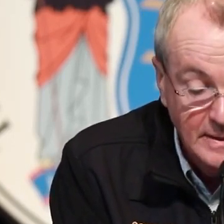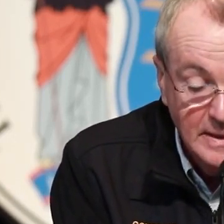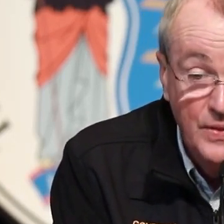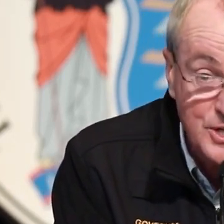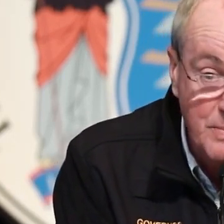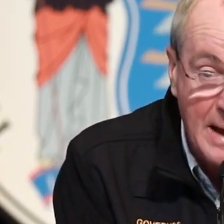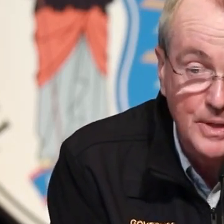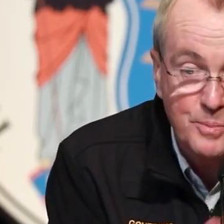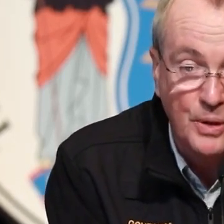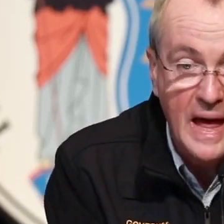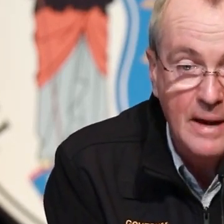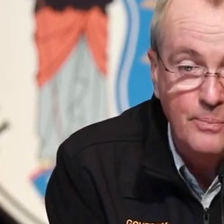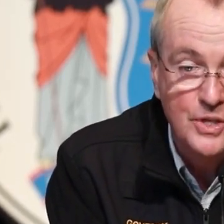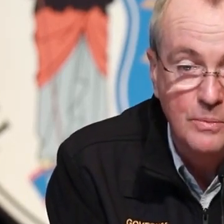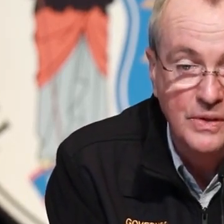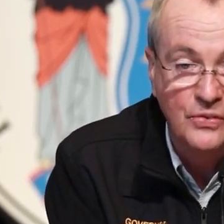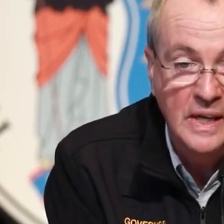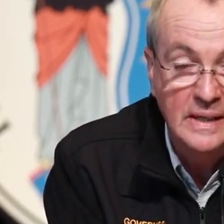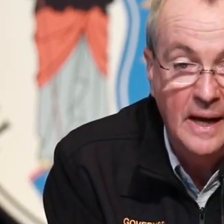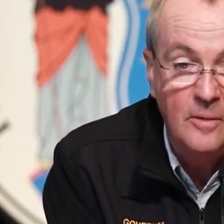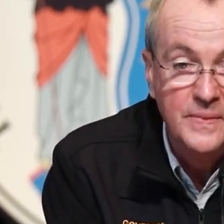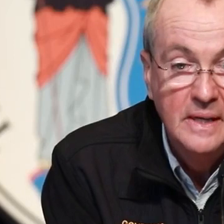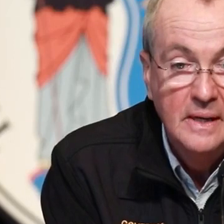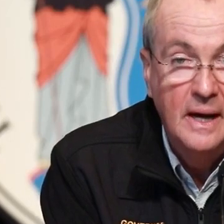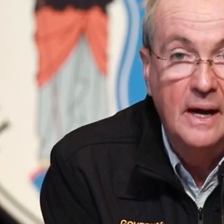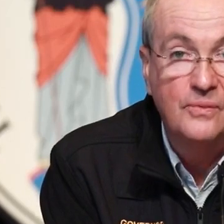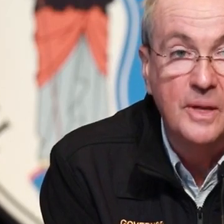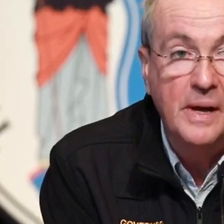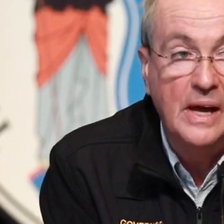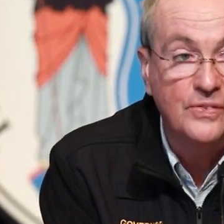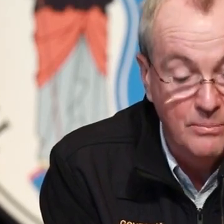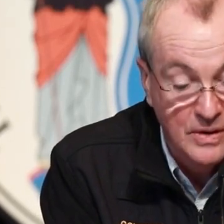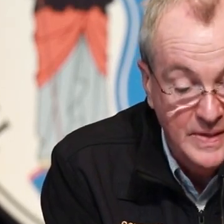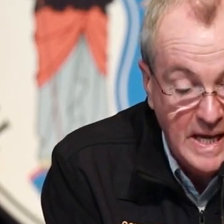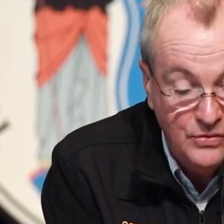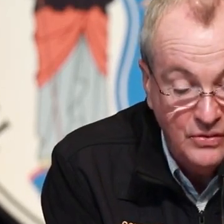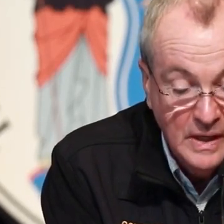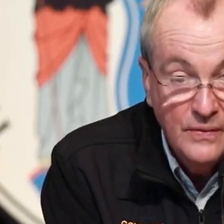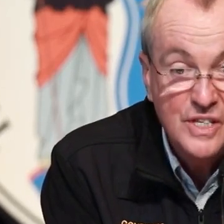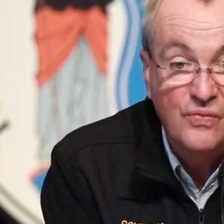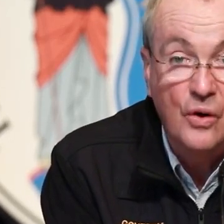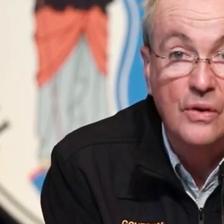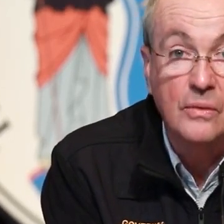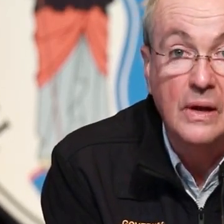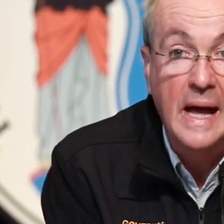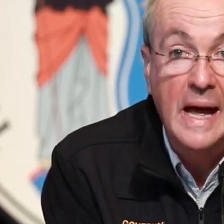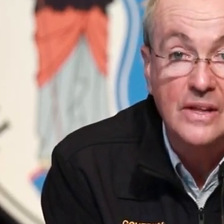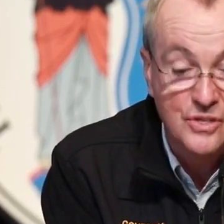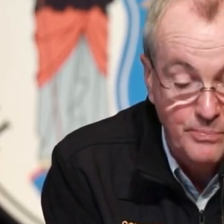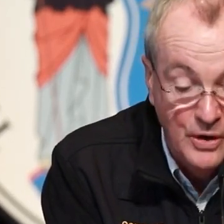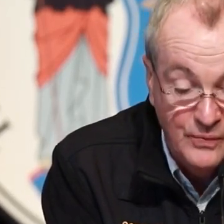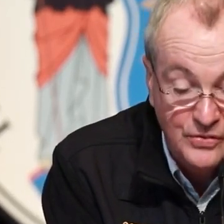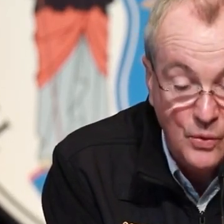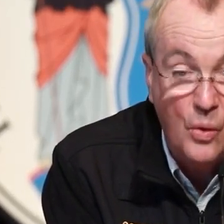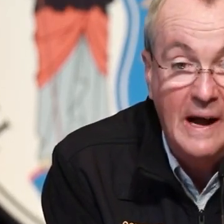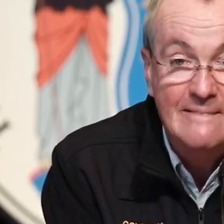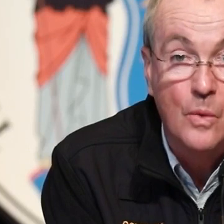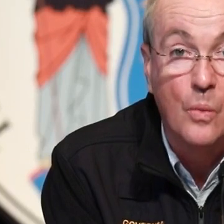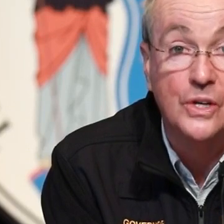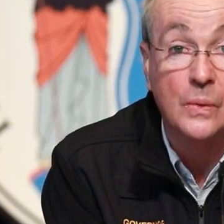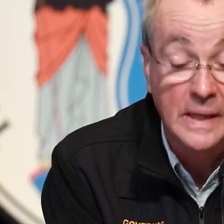up. This map, let's pull that up, which you've been seeing now for the past number of days. This further adds some proof as